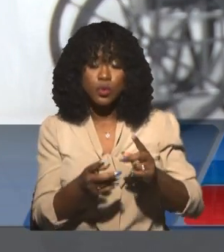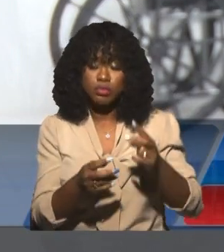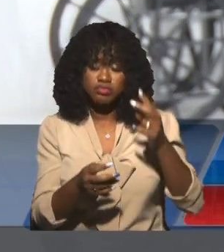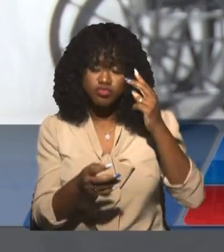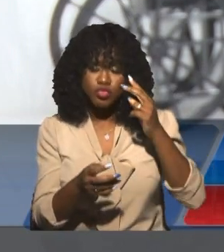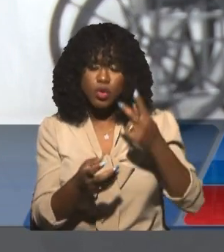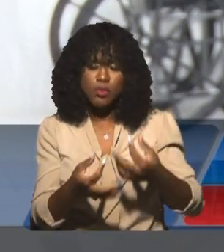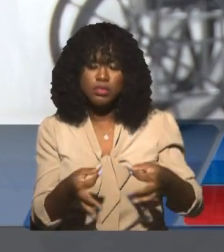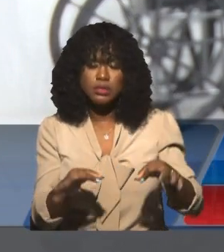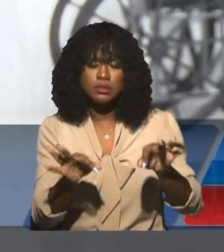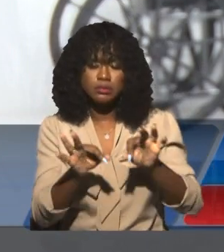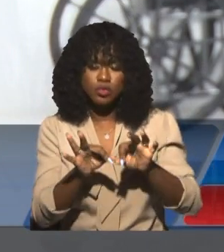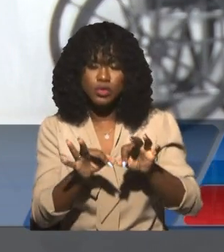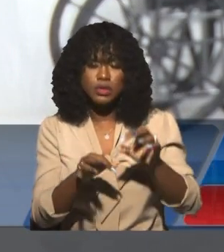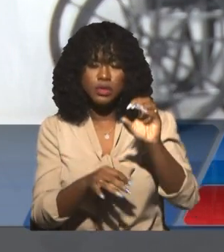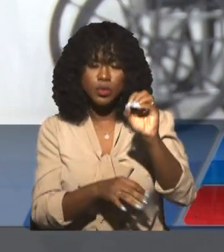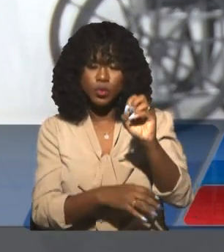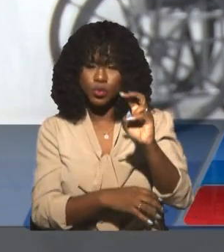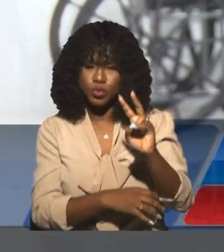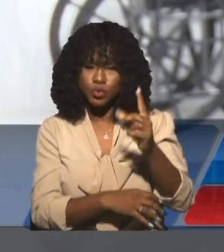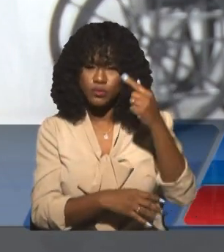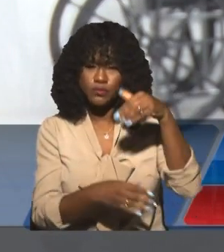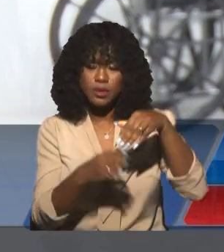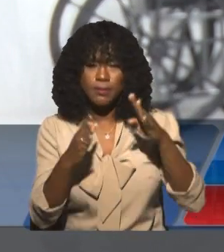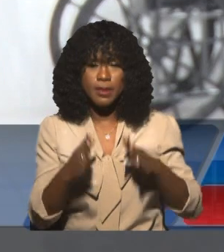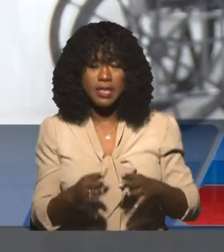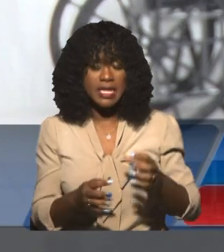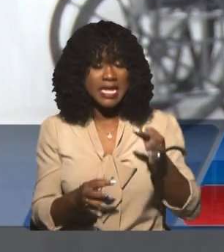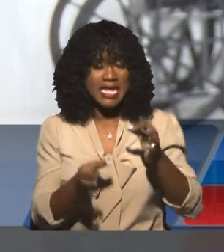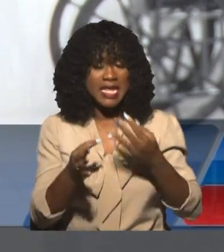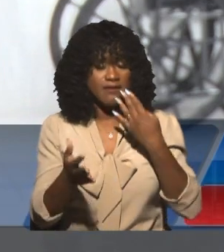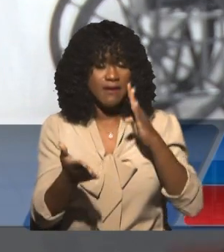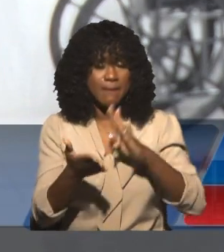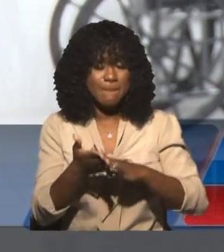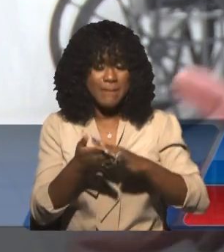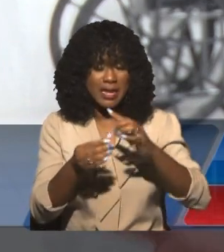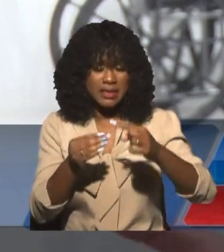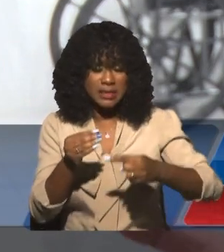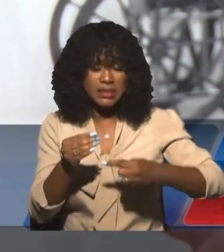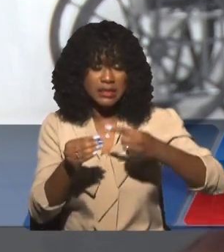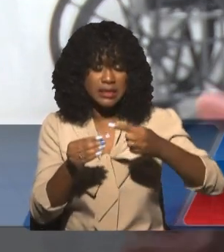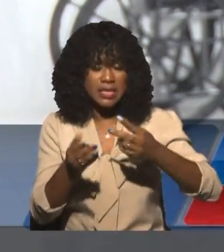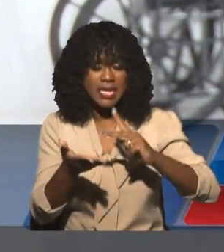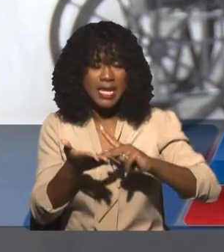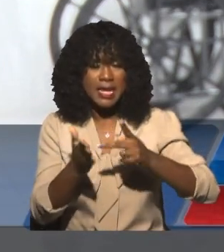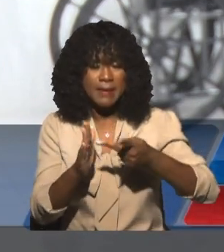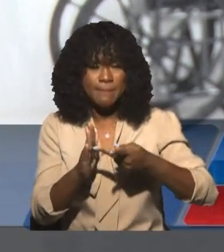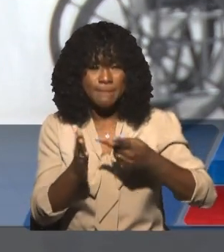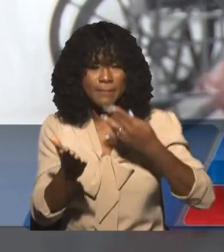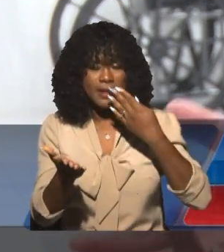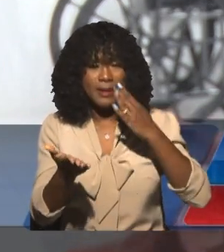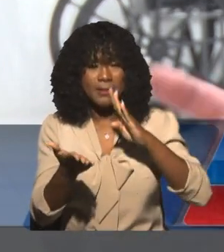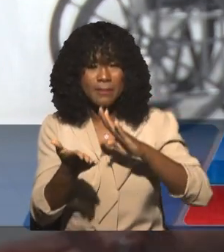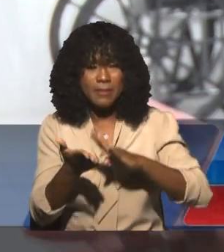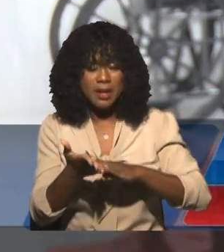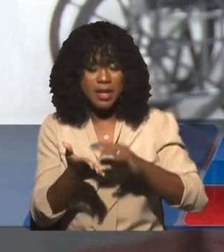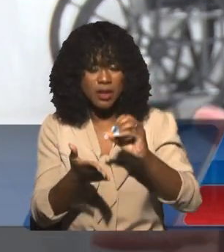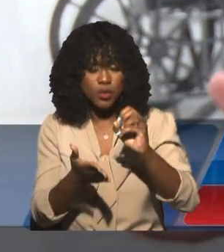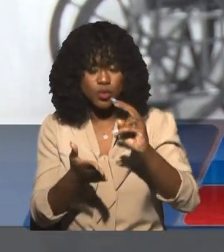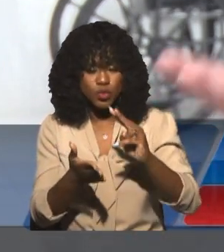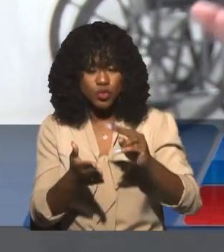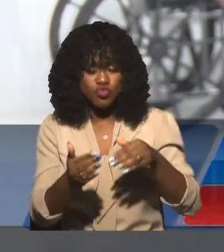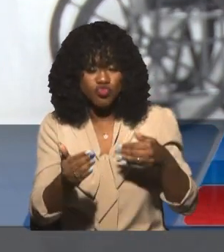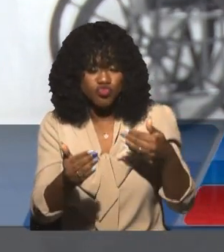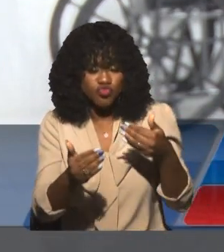in regular body function. If you have bad circulation, it means bad oxygen reaching poor oxygenation of the